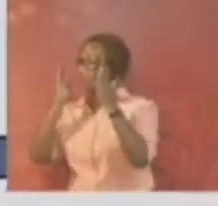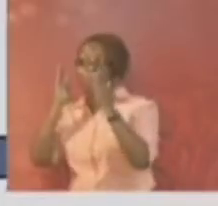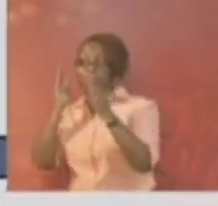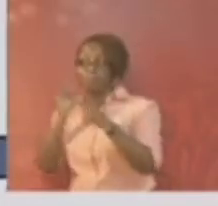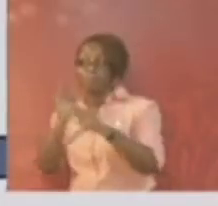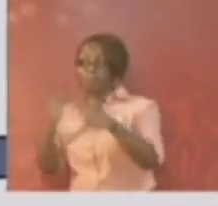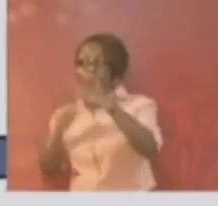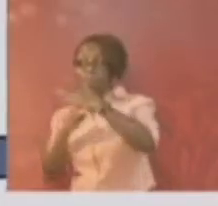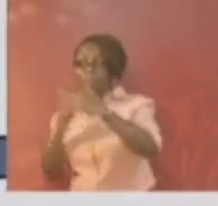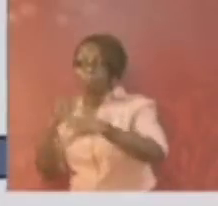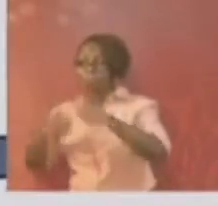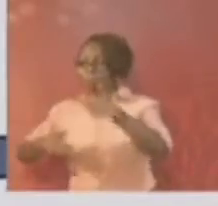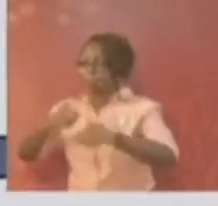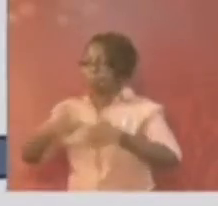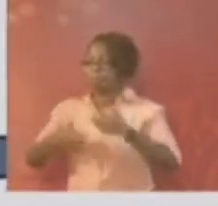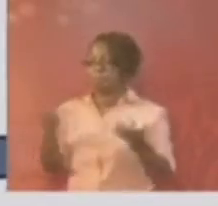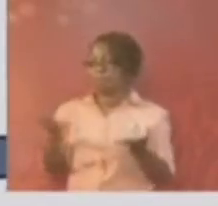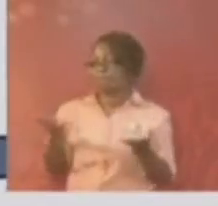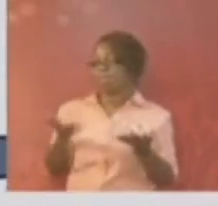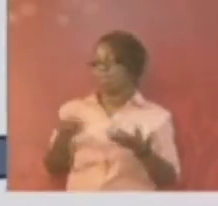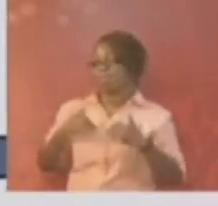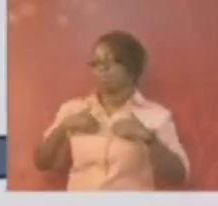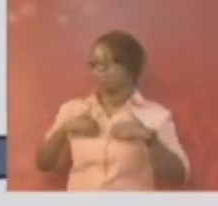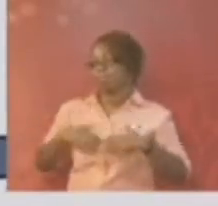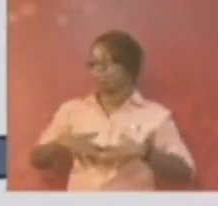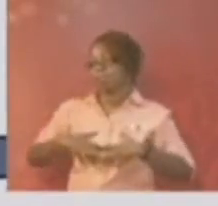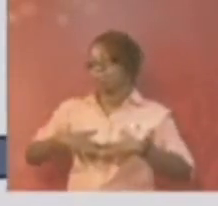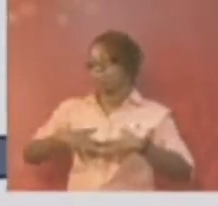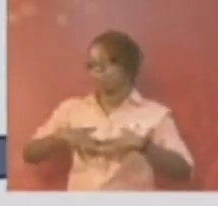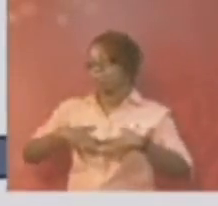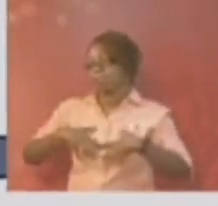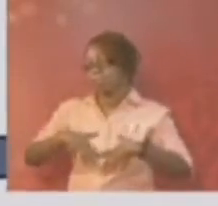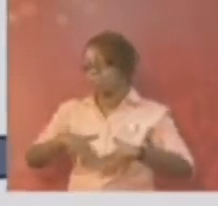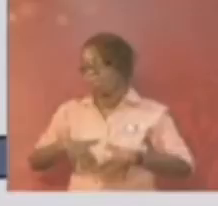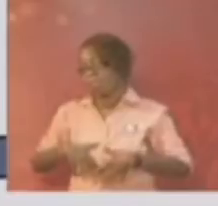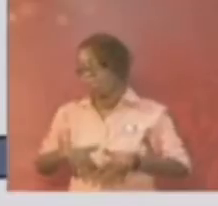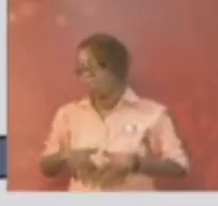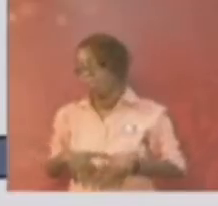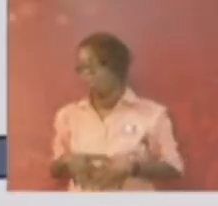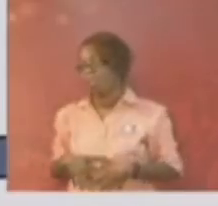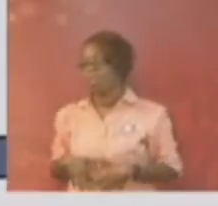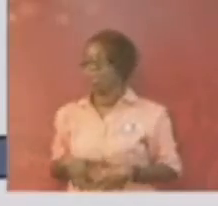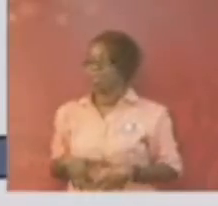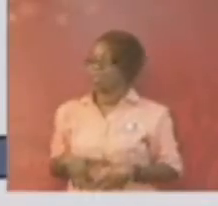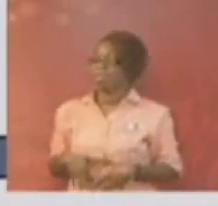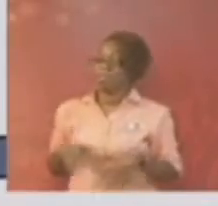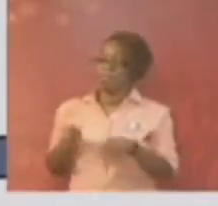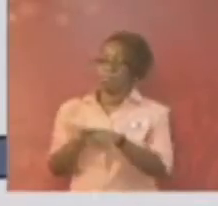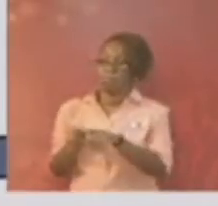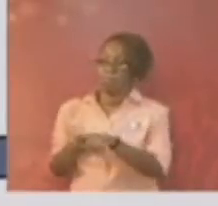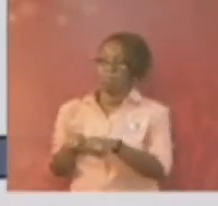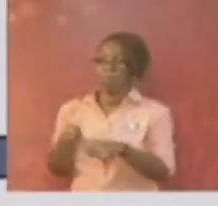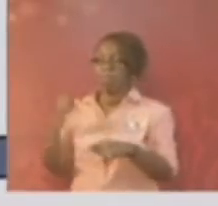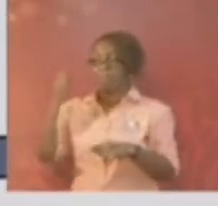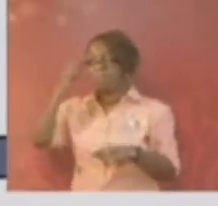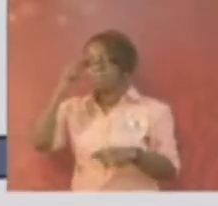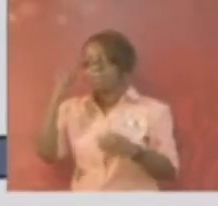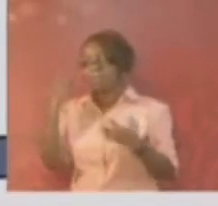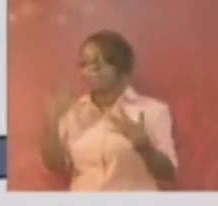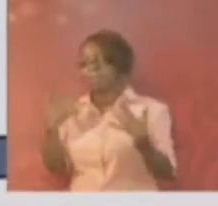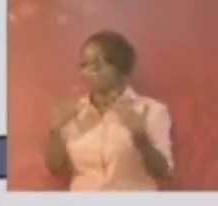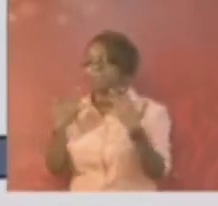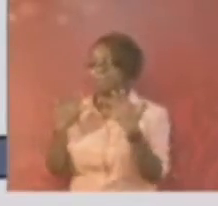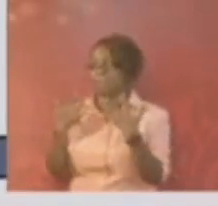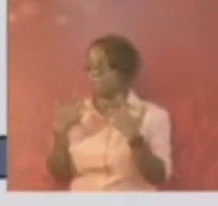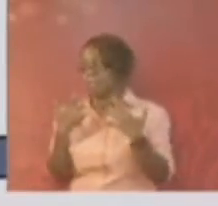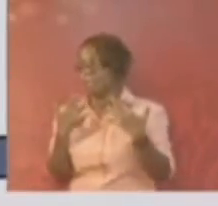is depression and anxiety coming out of being hospitalized for the condition. In some